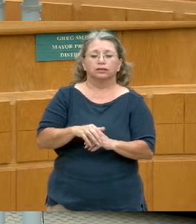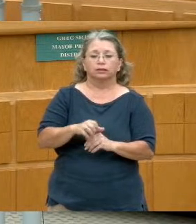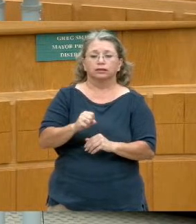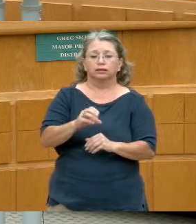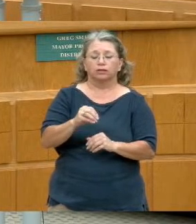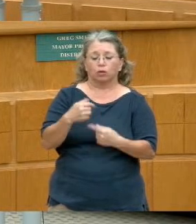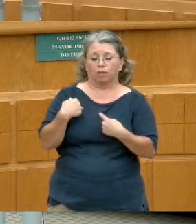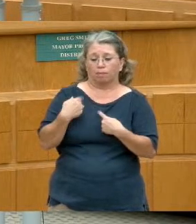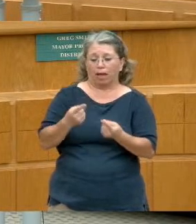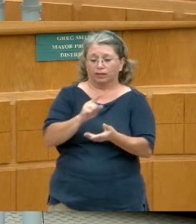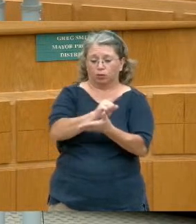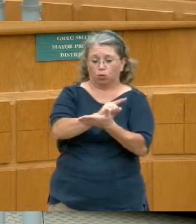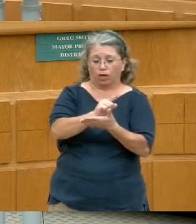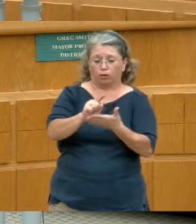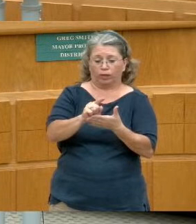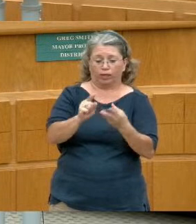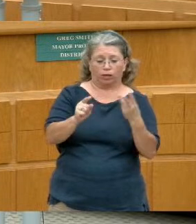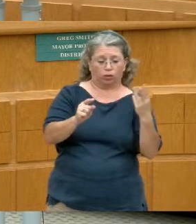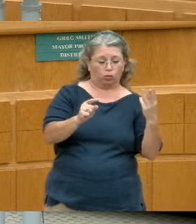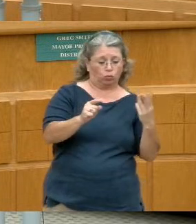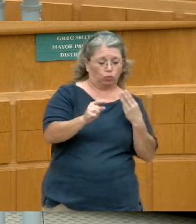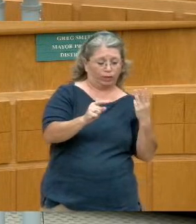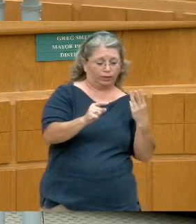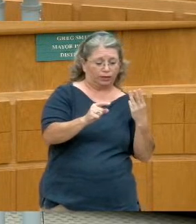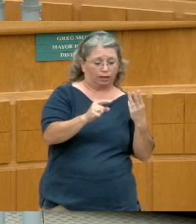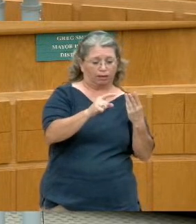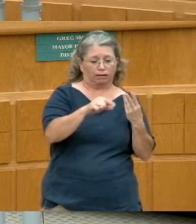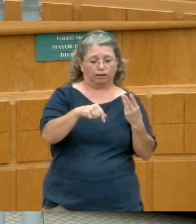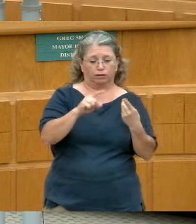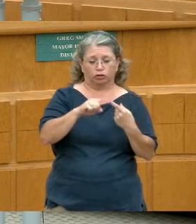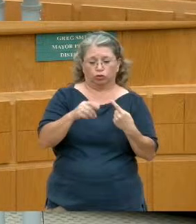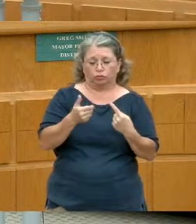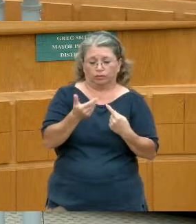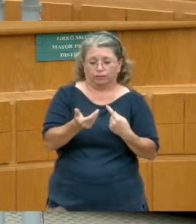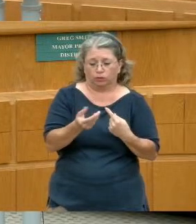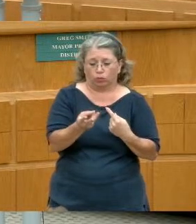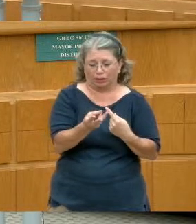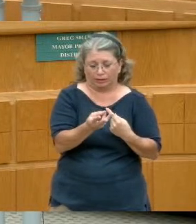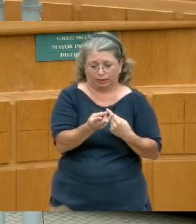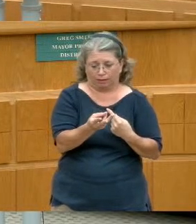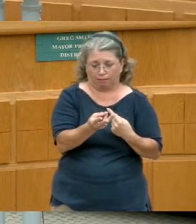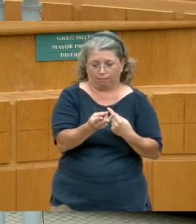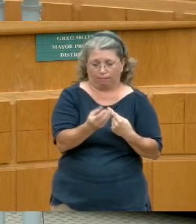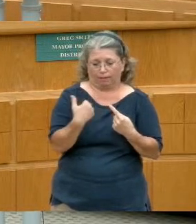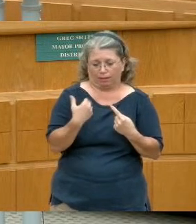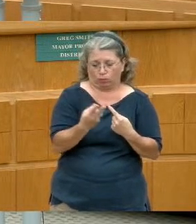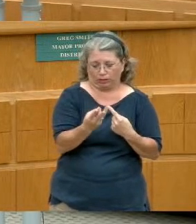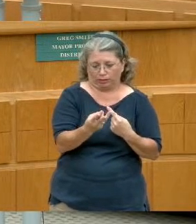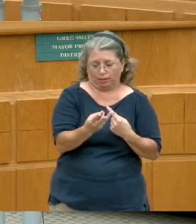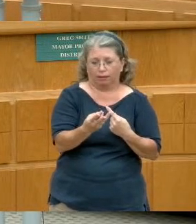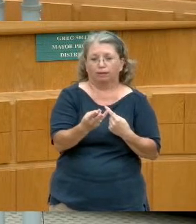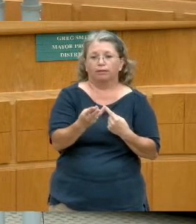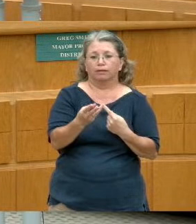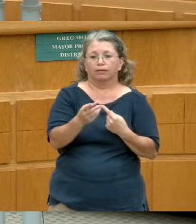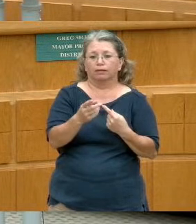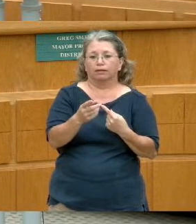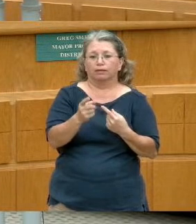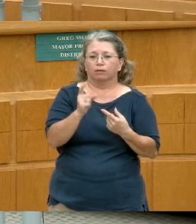this last week, Wednesday to the past Wednesday, and then 12 cases the prior week. So you can see a little bit of an